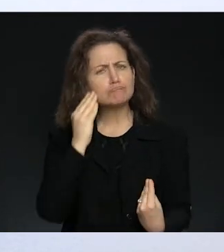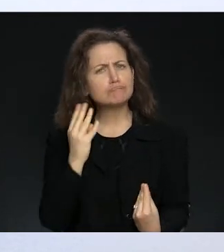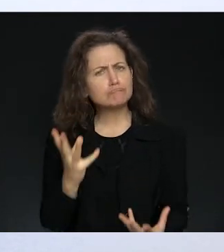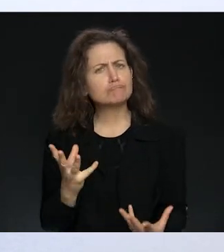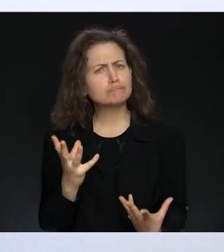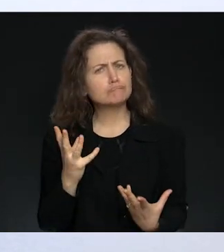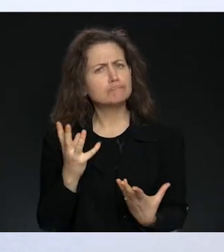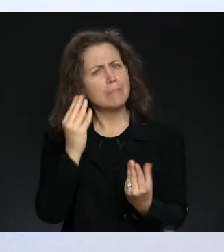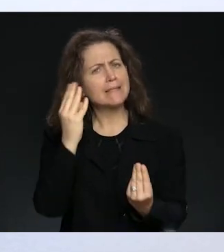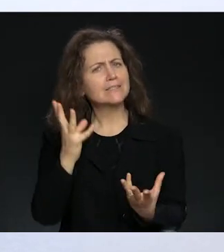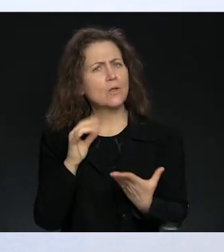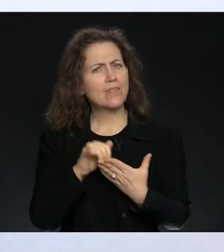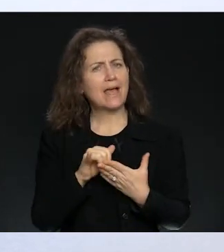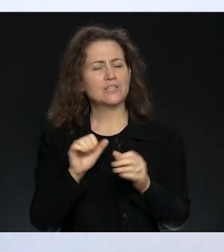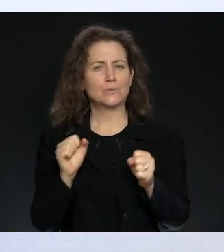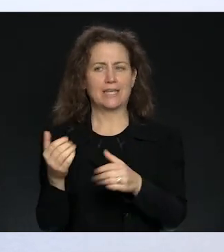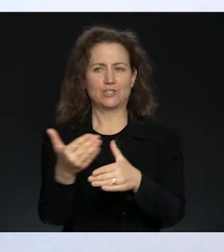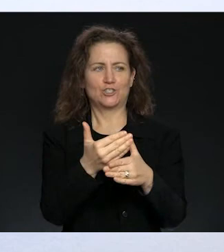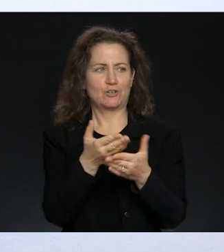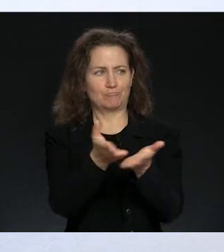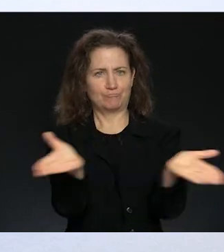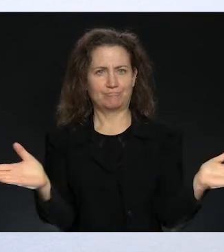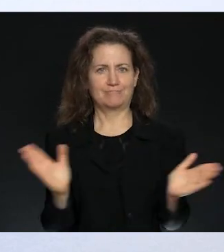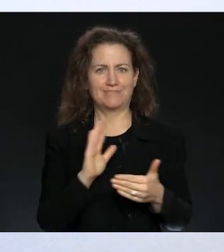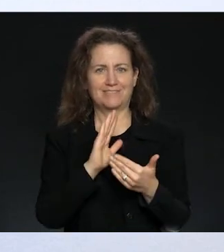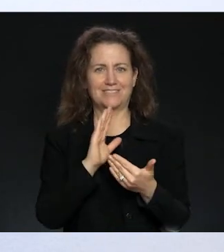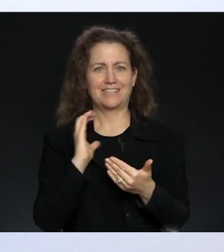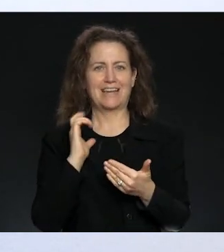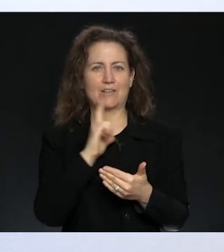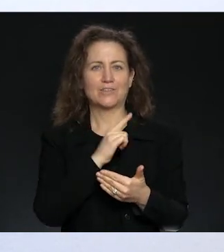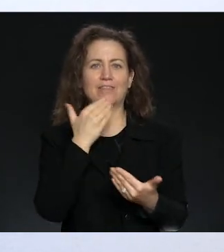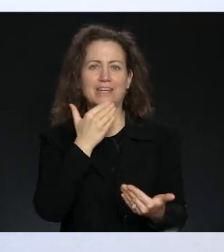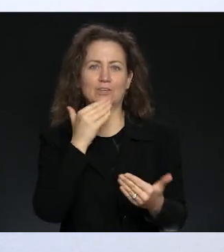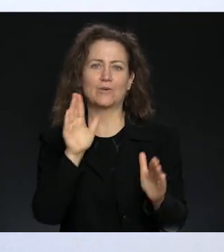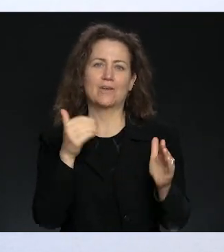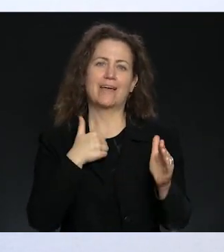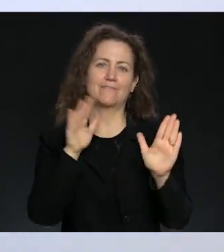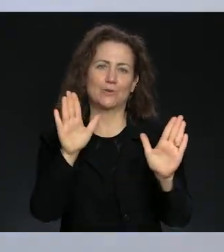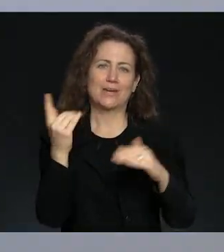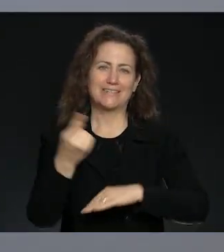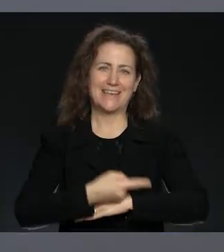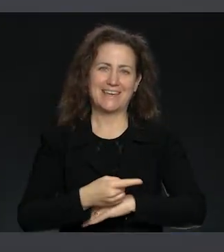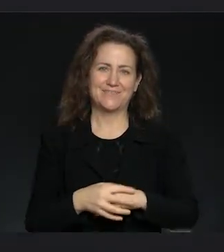give us that information so we can share it with the council. Thank you and have a great day.